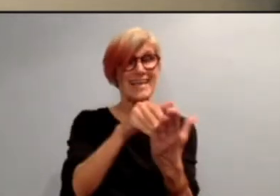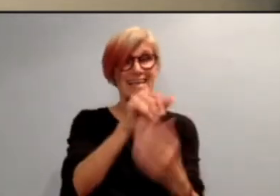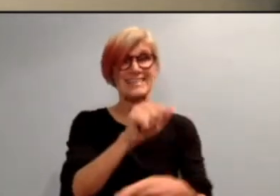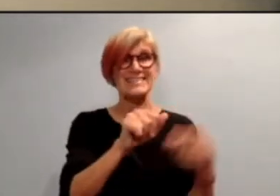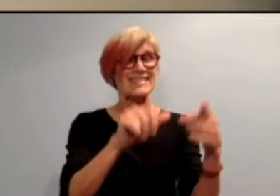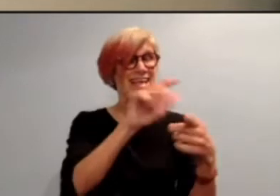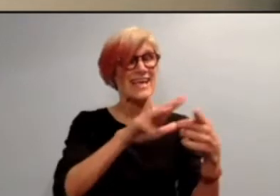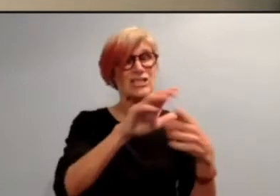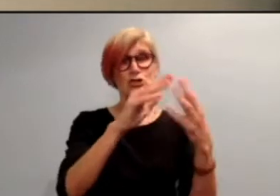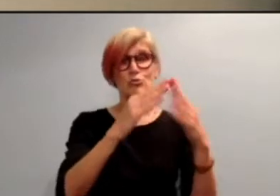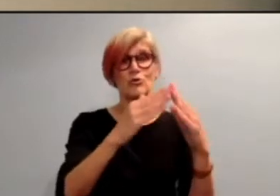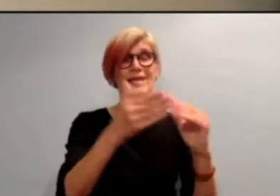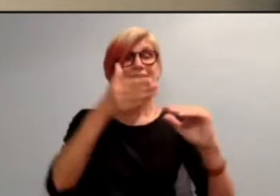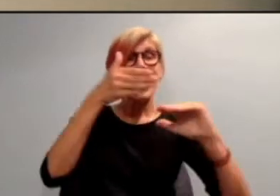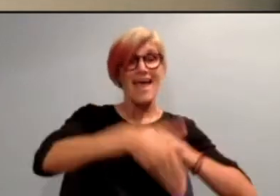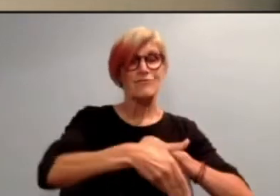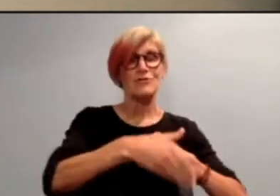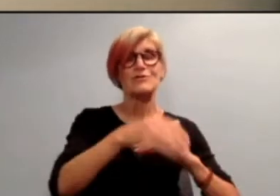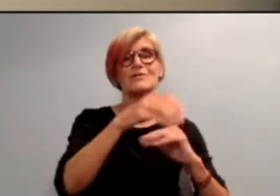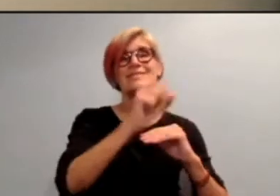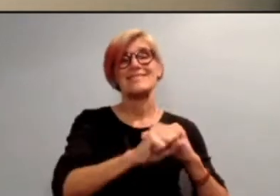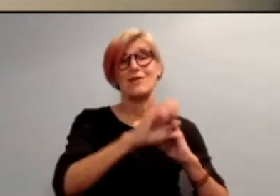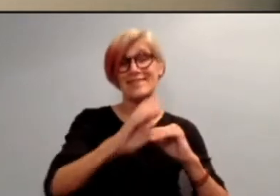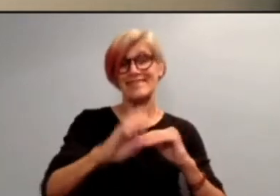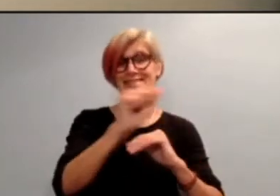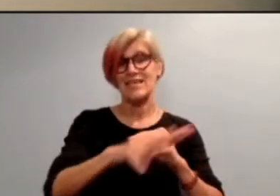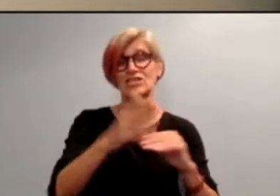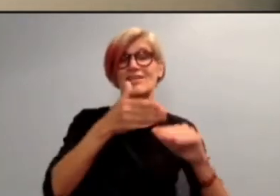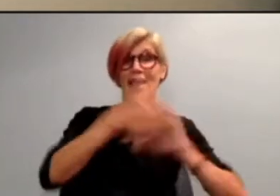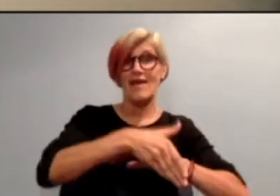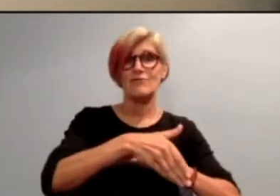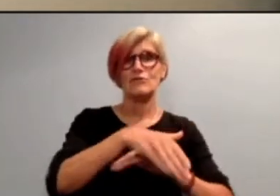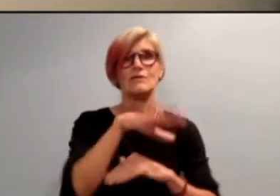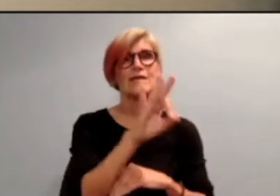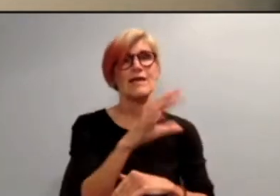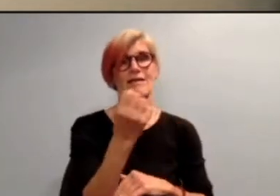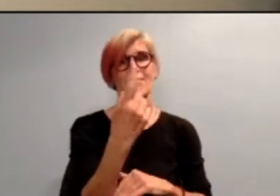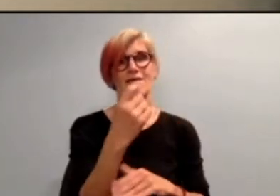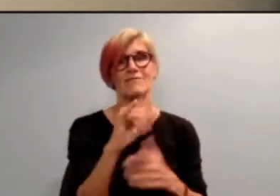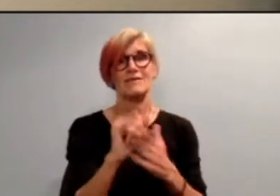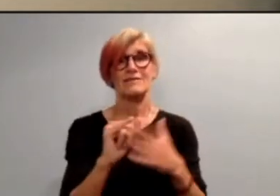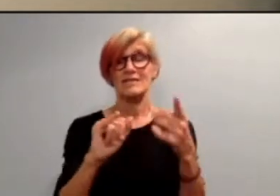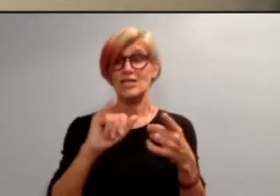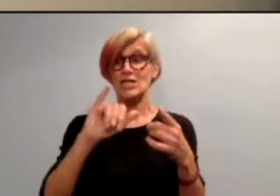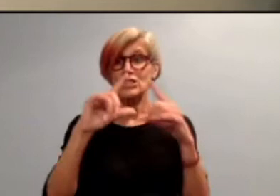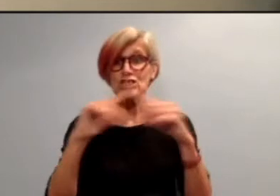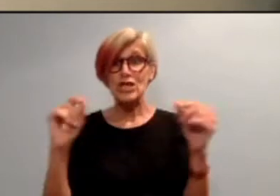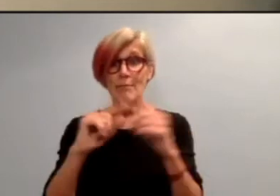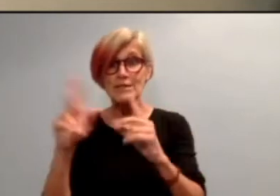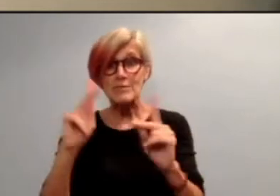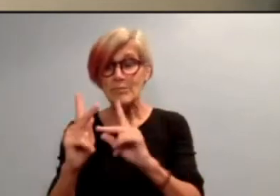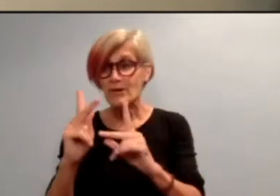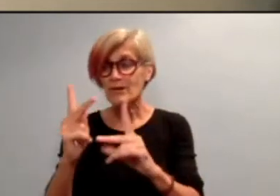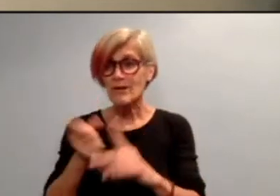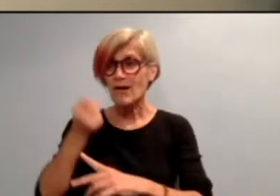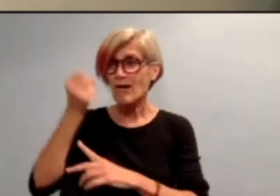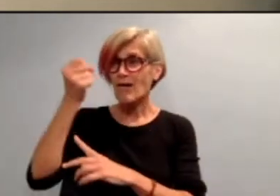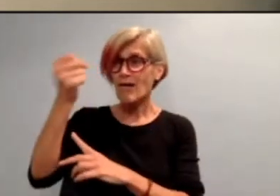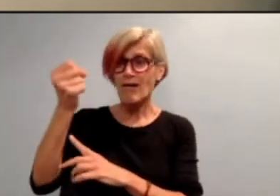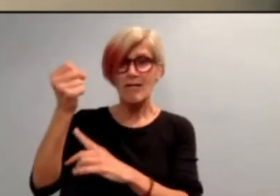our Japanese community were held in internment camps, the murders of our community members, like that of Vincent